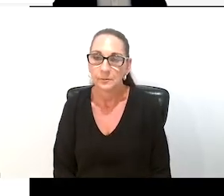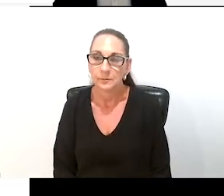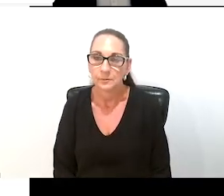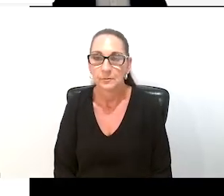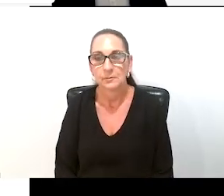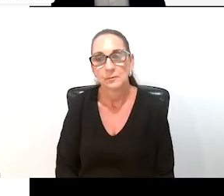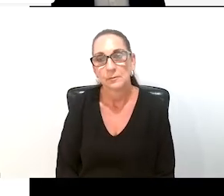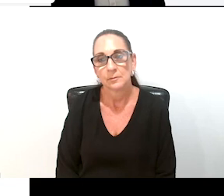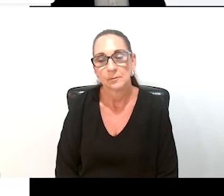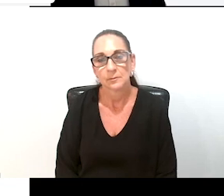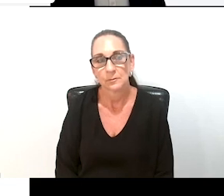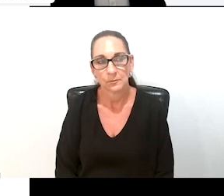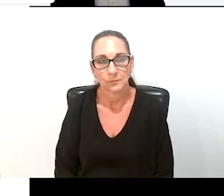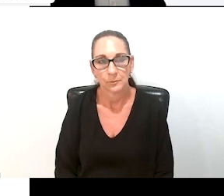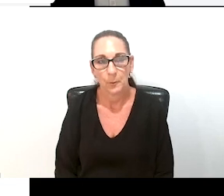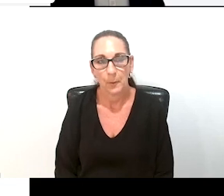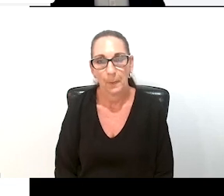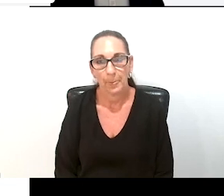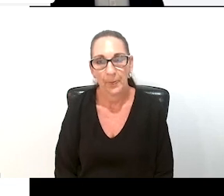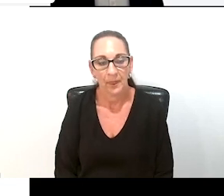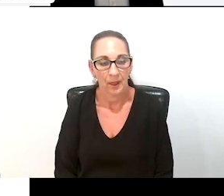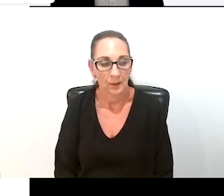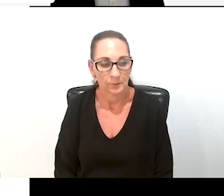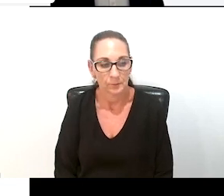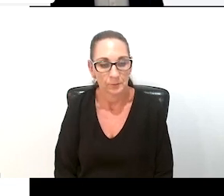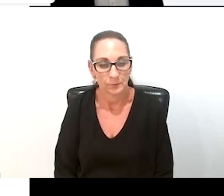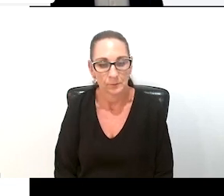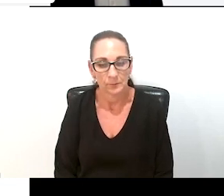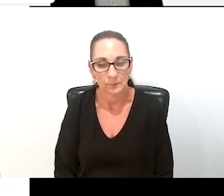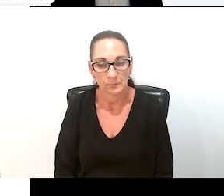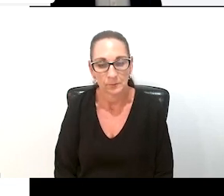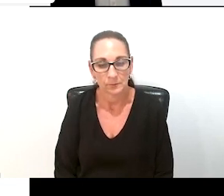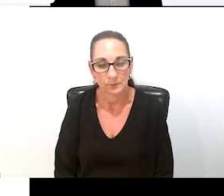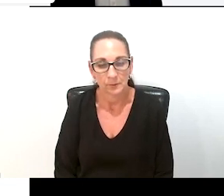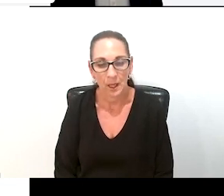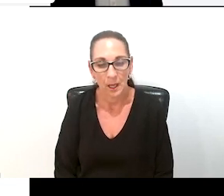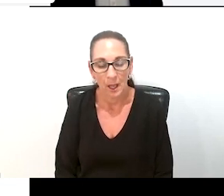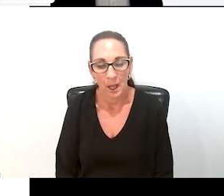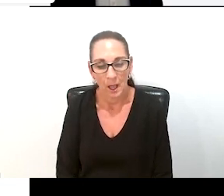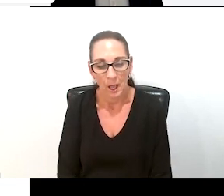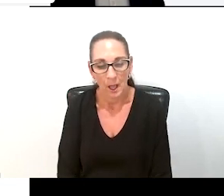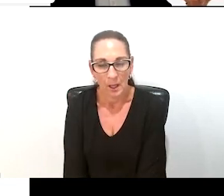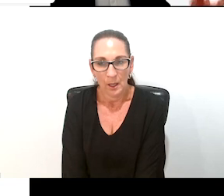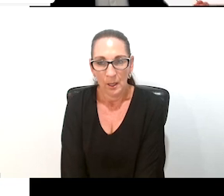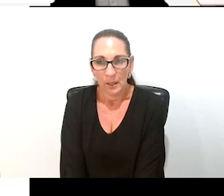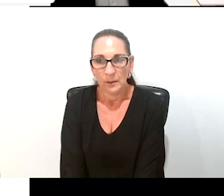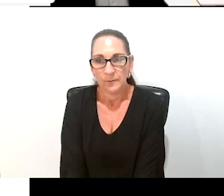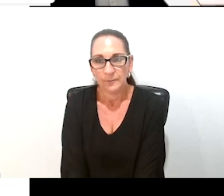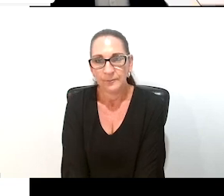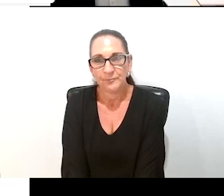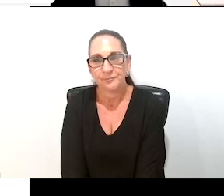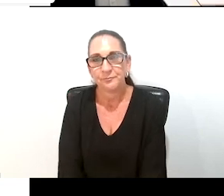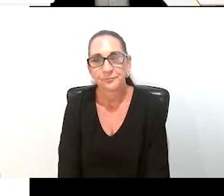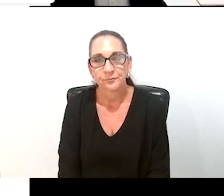prisons. But it also told us that we weren't able to accurately see who is a person with intellectual disability in prison unless we